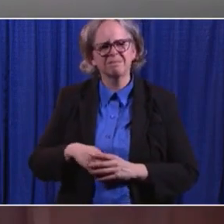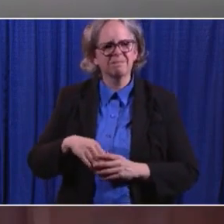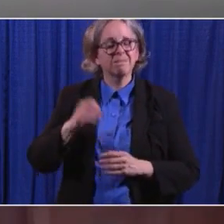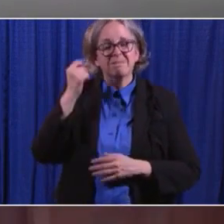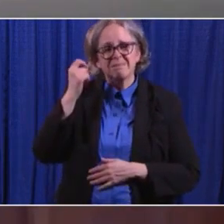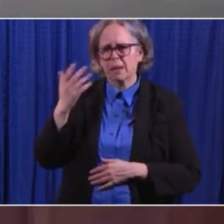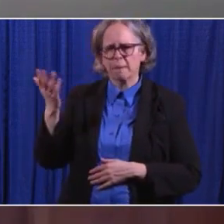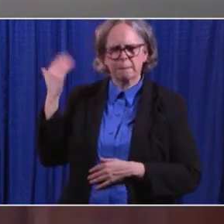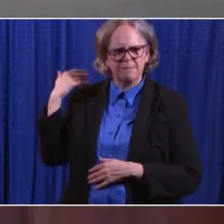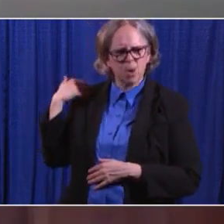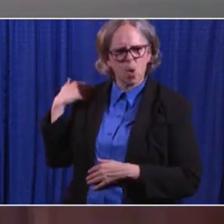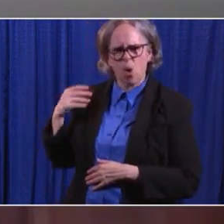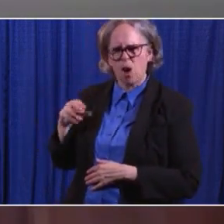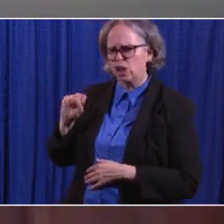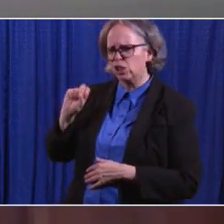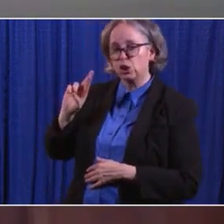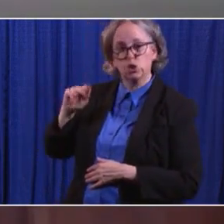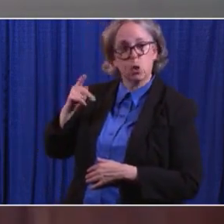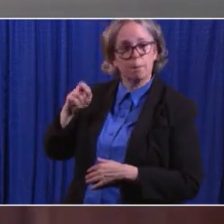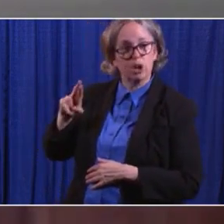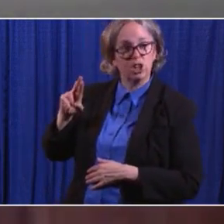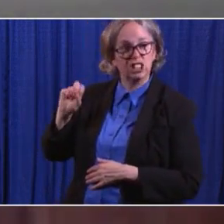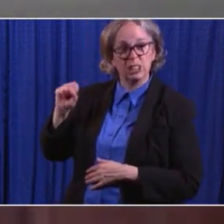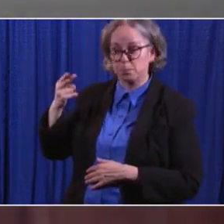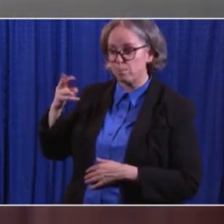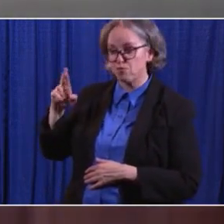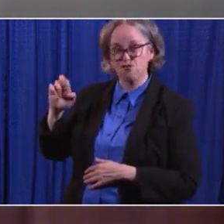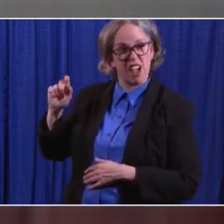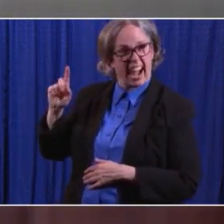perfect example of how things are going to be